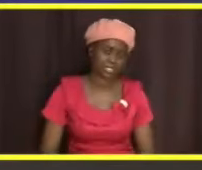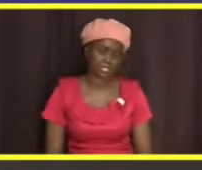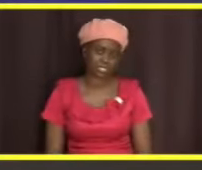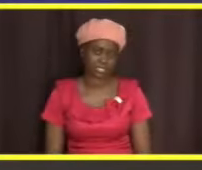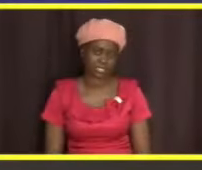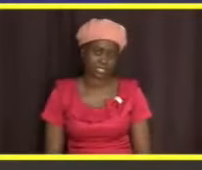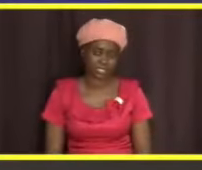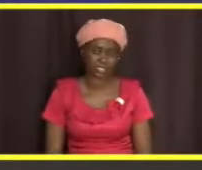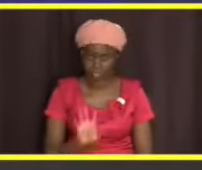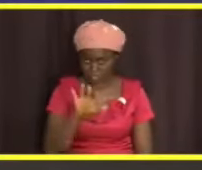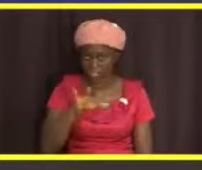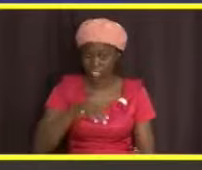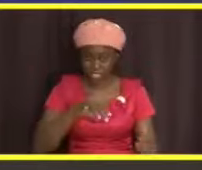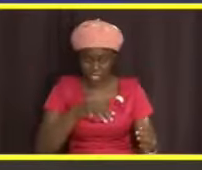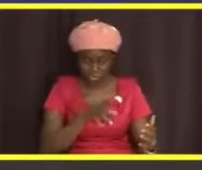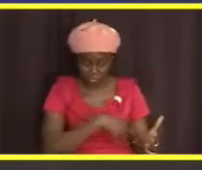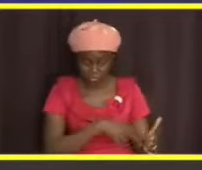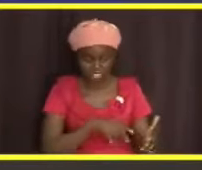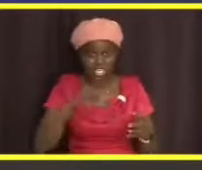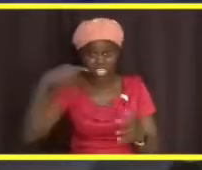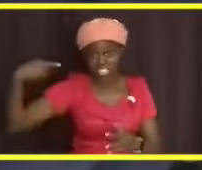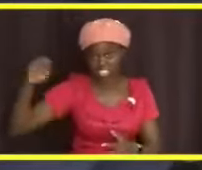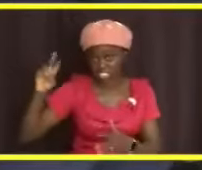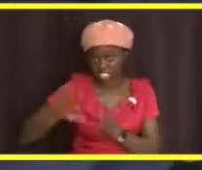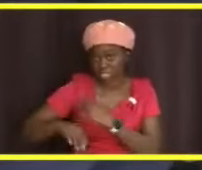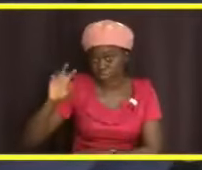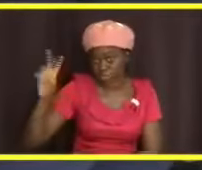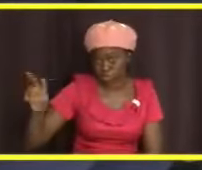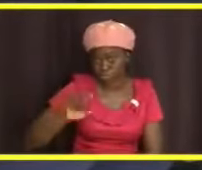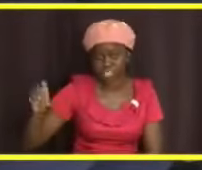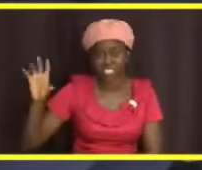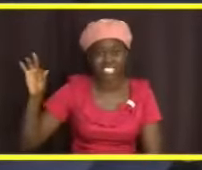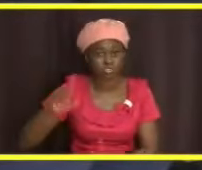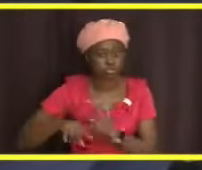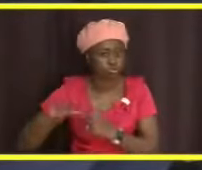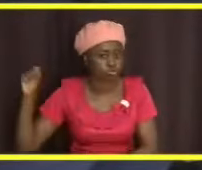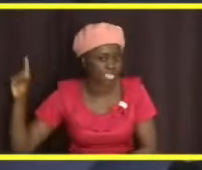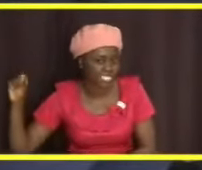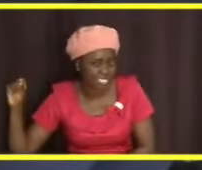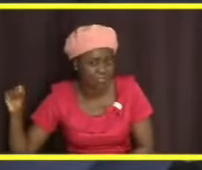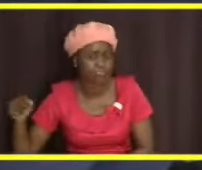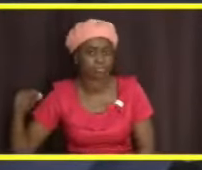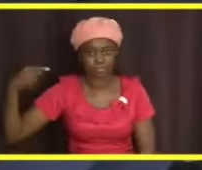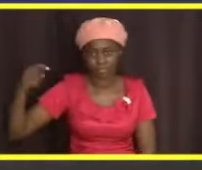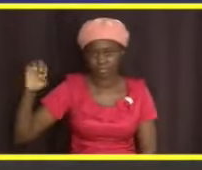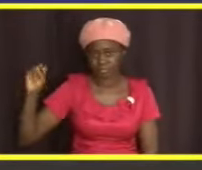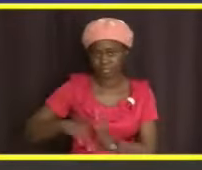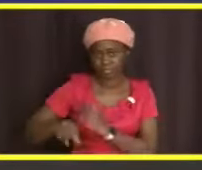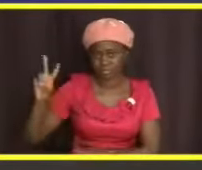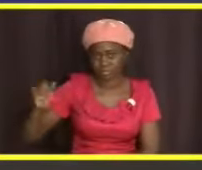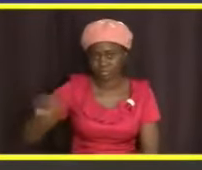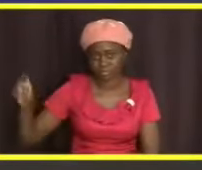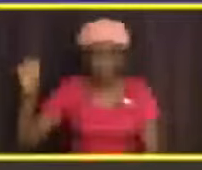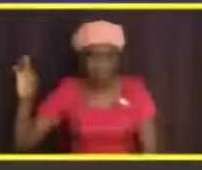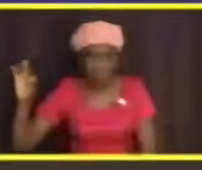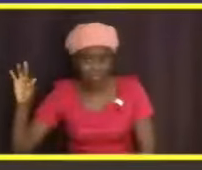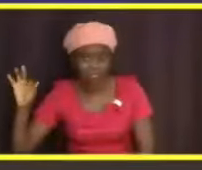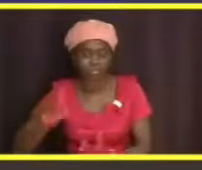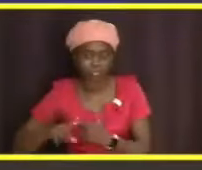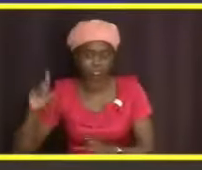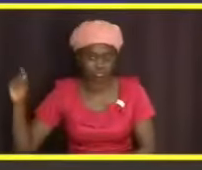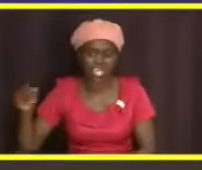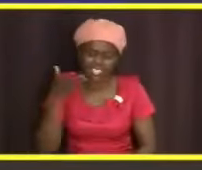I mean, you read Genesis chapter 2 from verse 19 to 20. Genesis 2, verse 19 to 20.